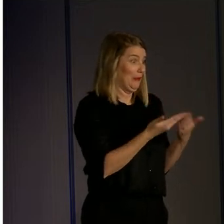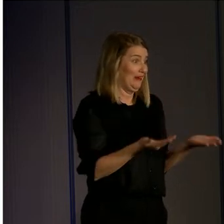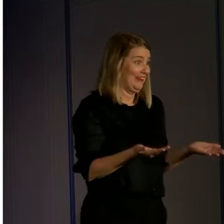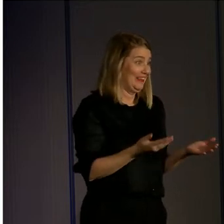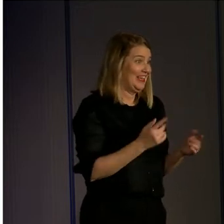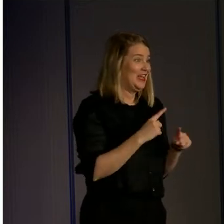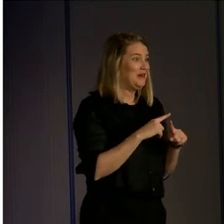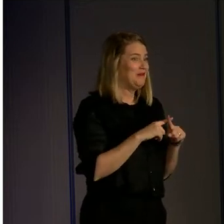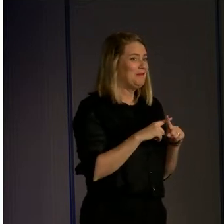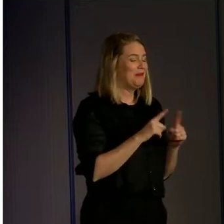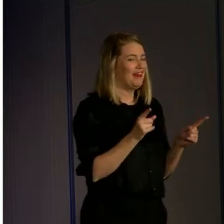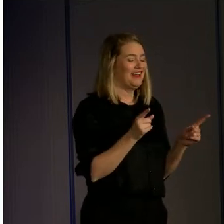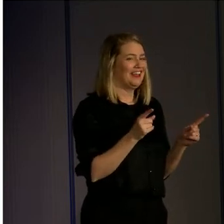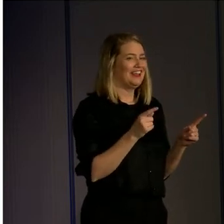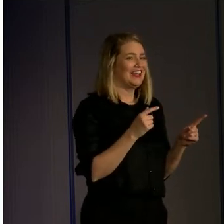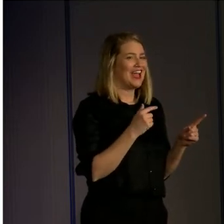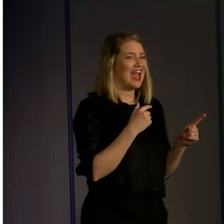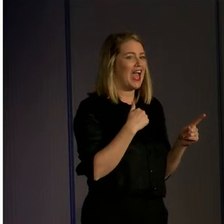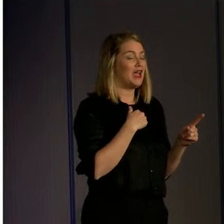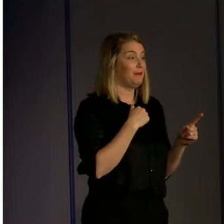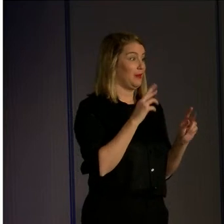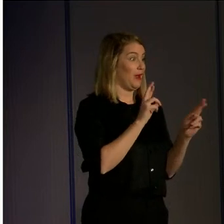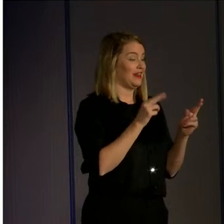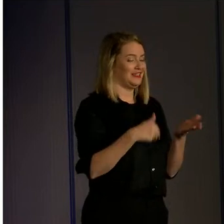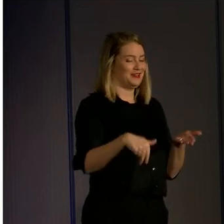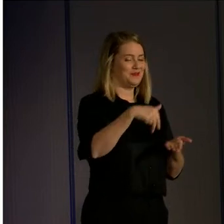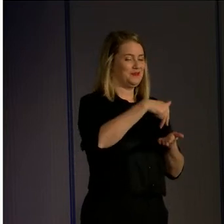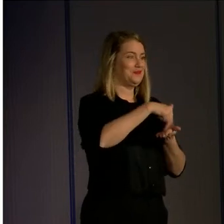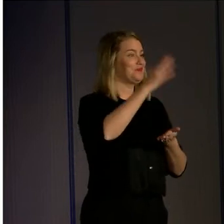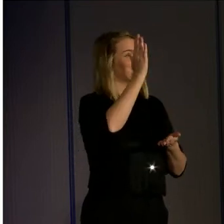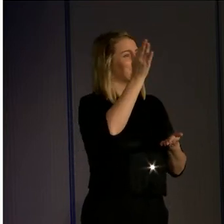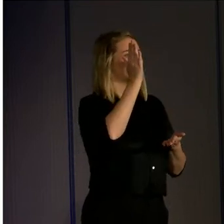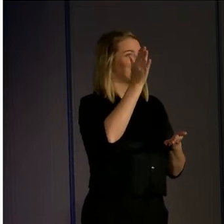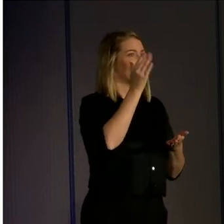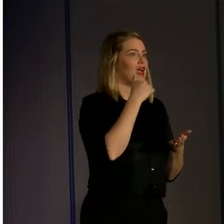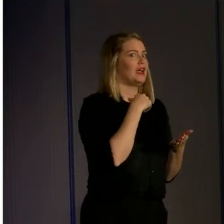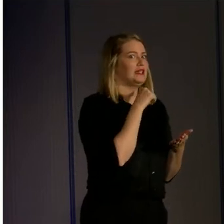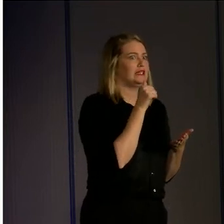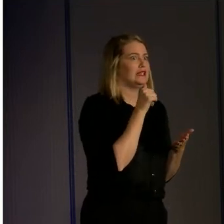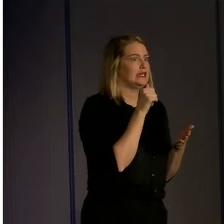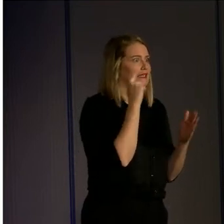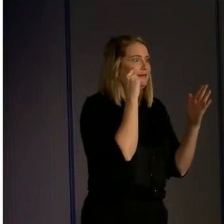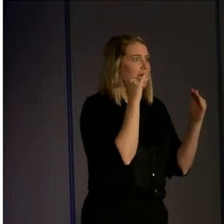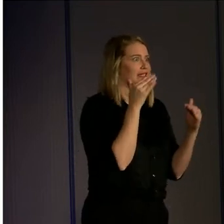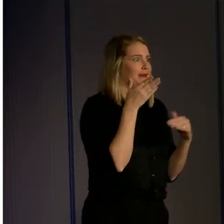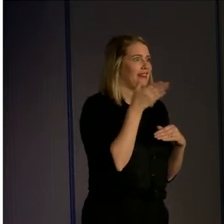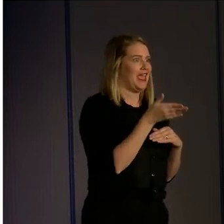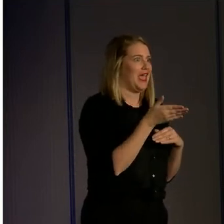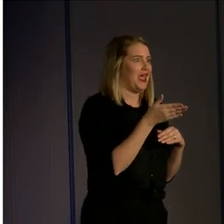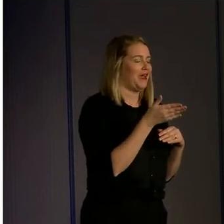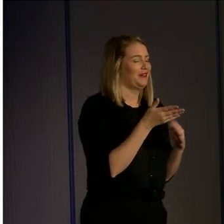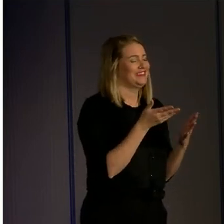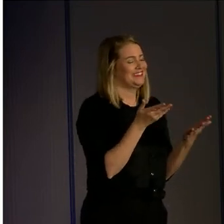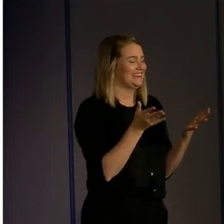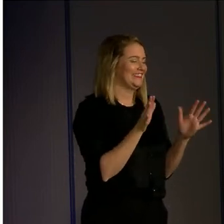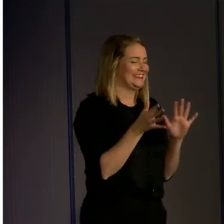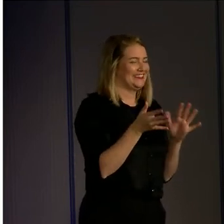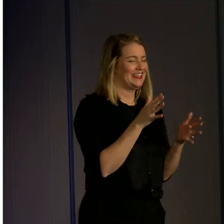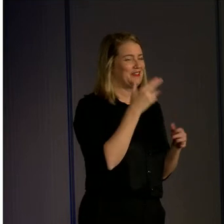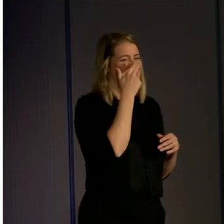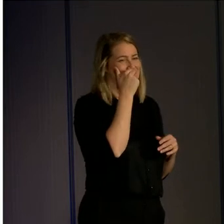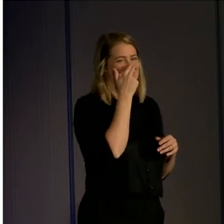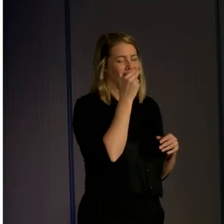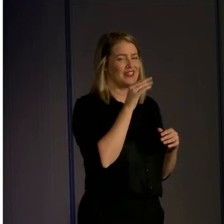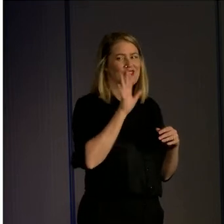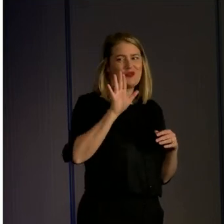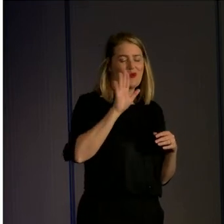chance moments where I'd be ending up attending a presentation that I didn't necessarily expect to be in. But there we were. And that was the, you know, Ted,